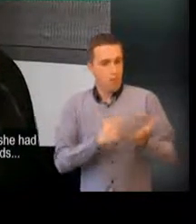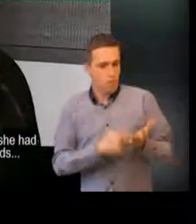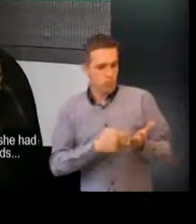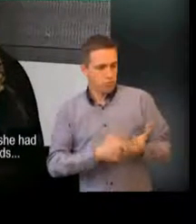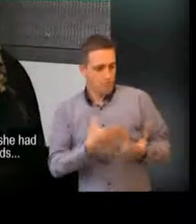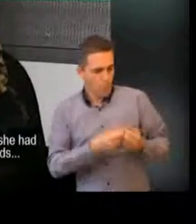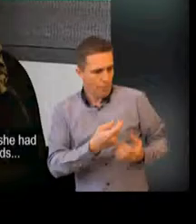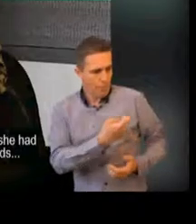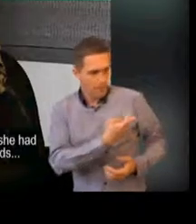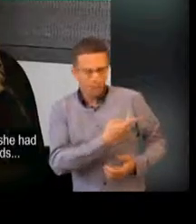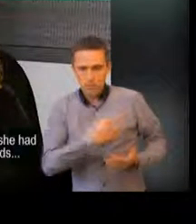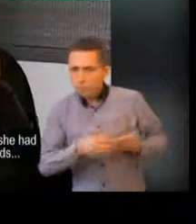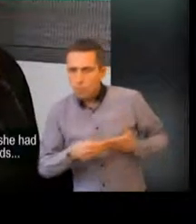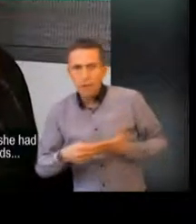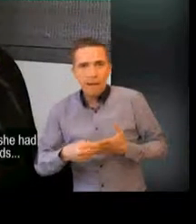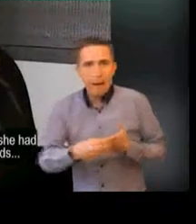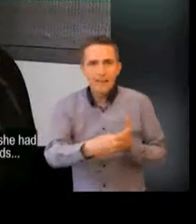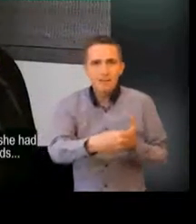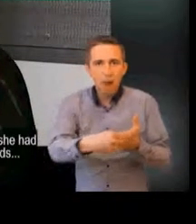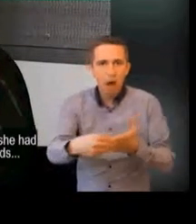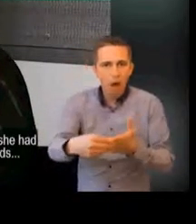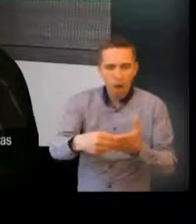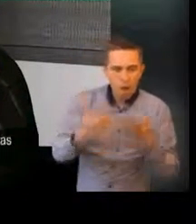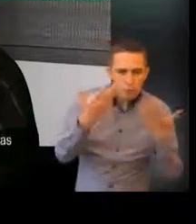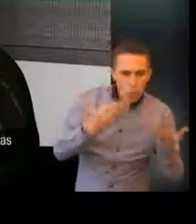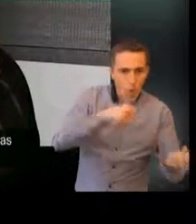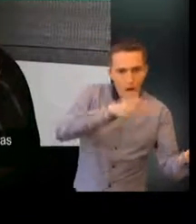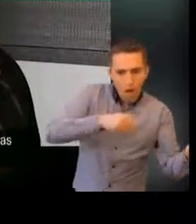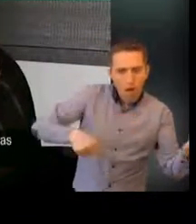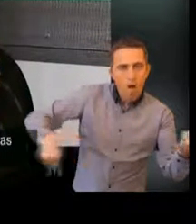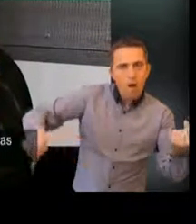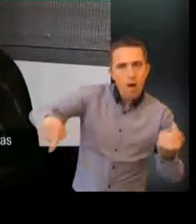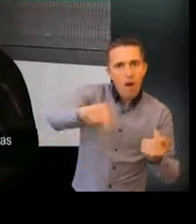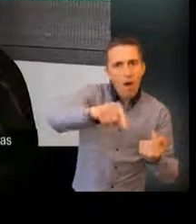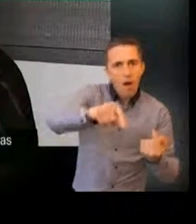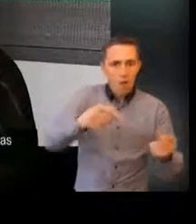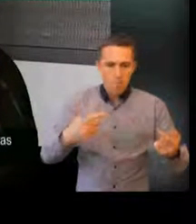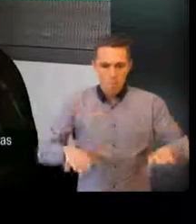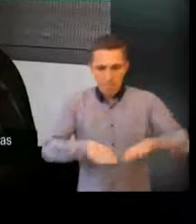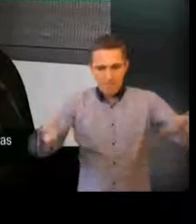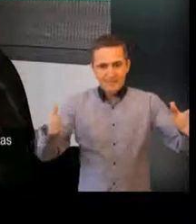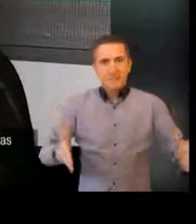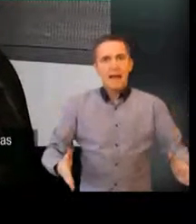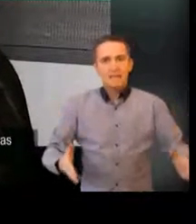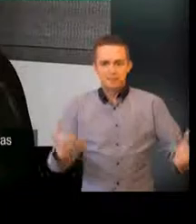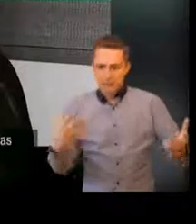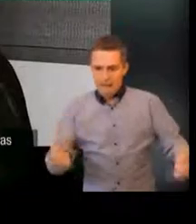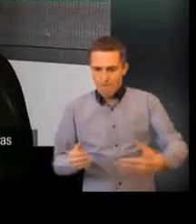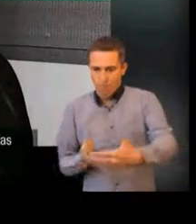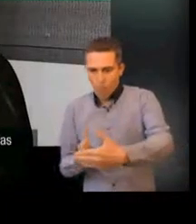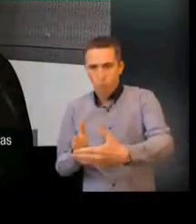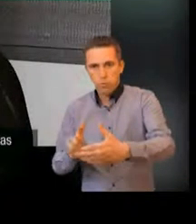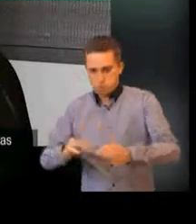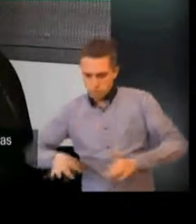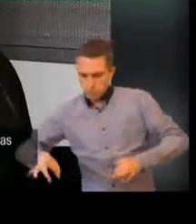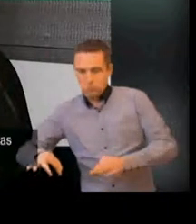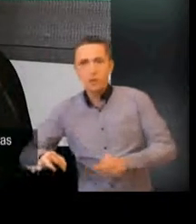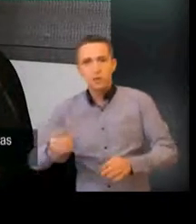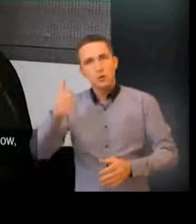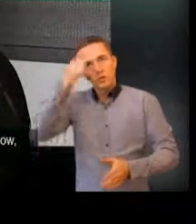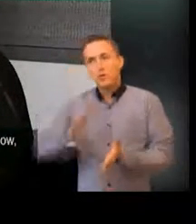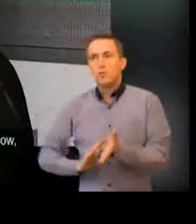to speak to her parents. We had to speak to her Elaine, who came in to help us with our learning. We had to adapt the room,